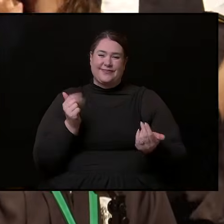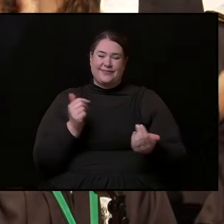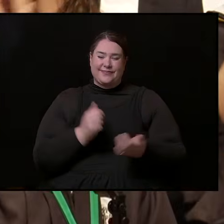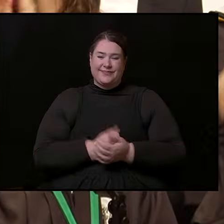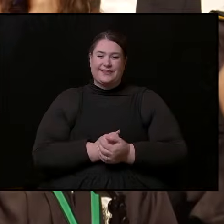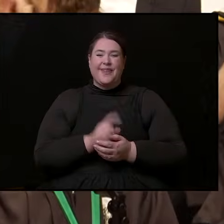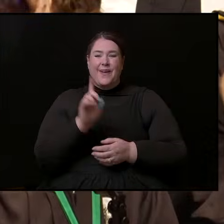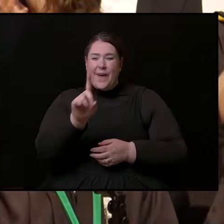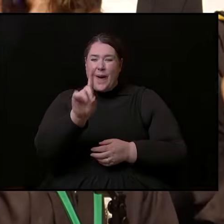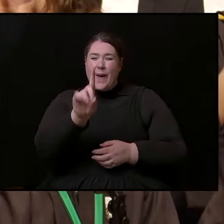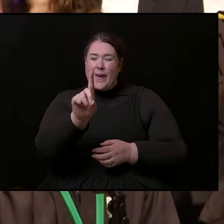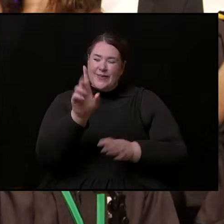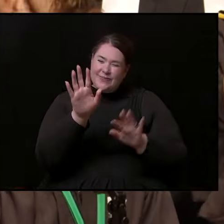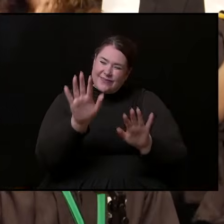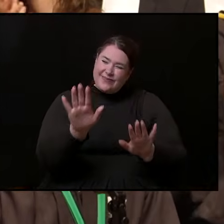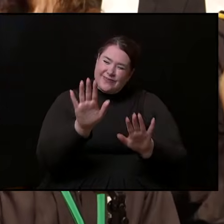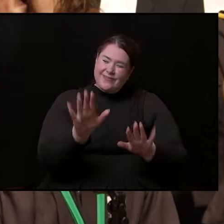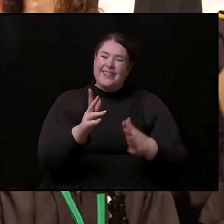Hang on a second.